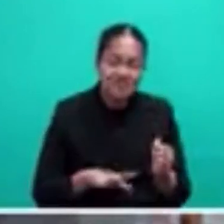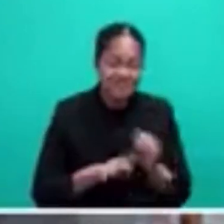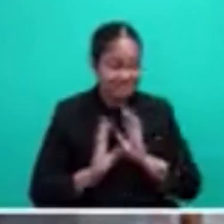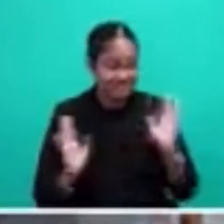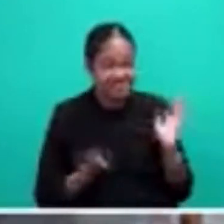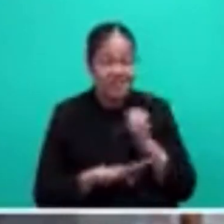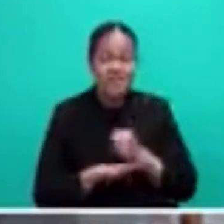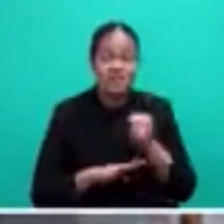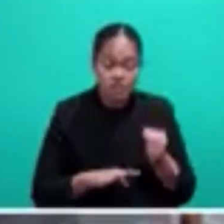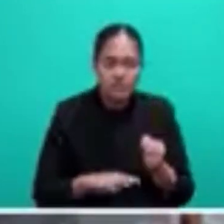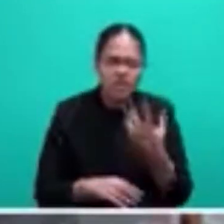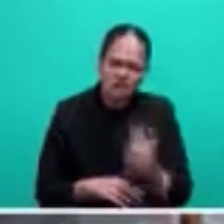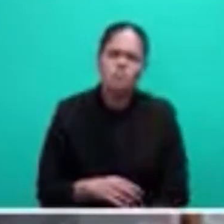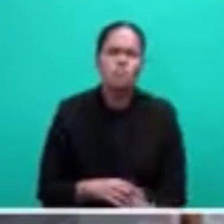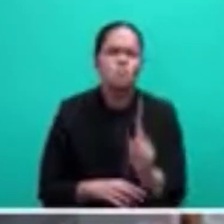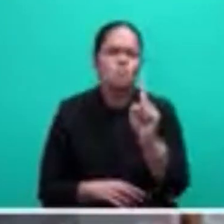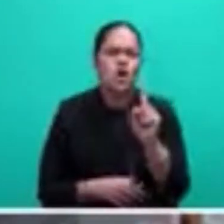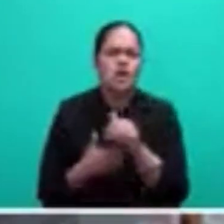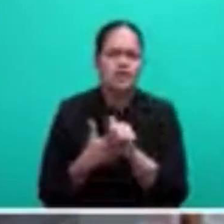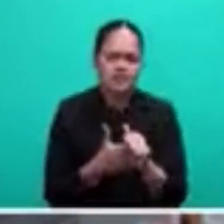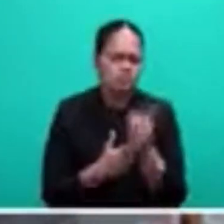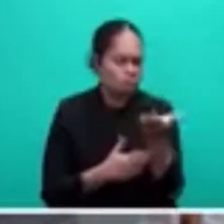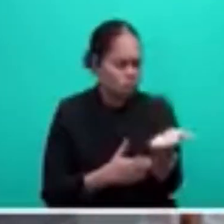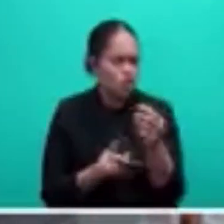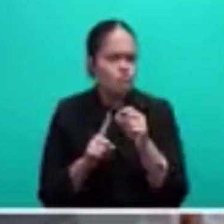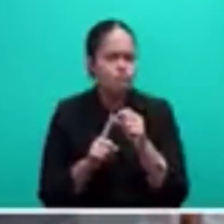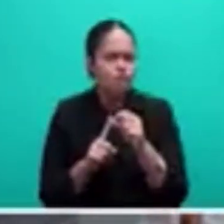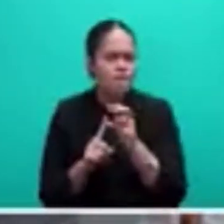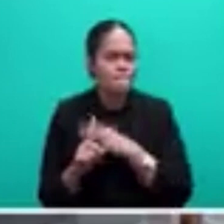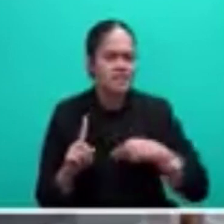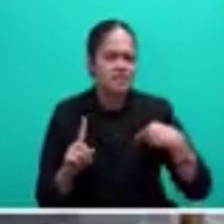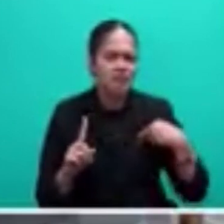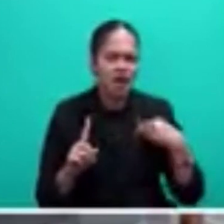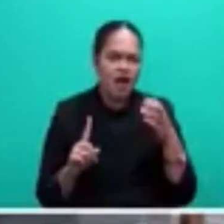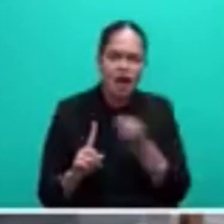House, we have one leader. That's our Prime Minister. One leader.